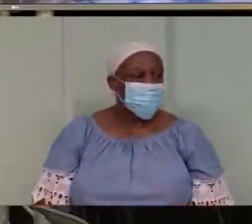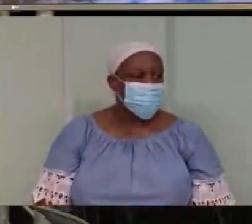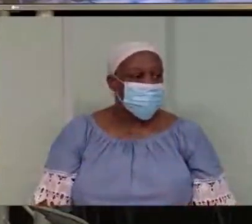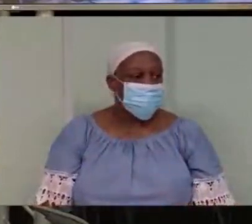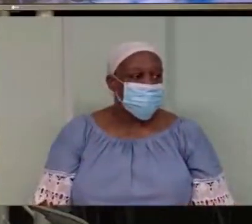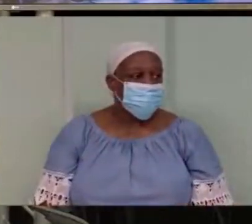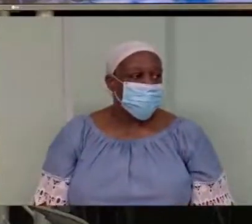attention